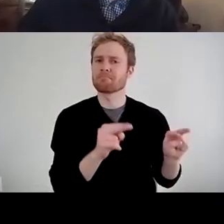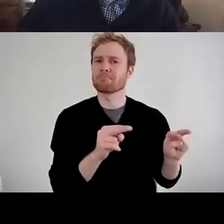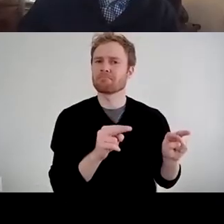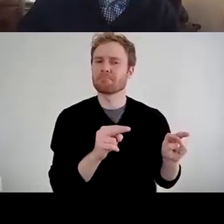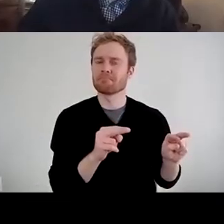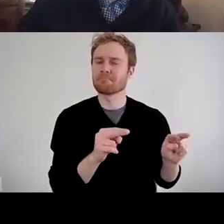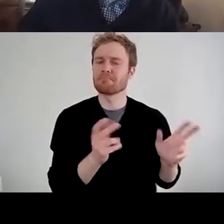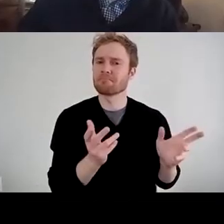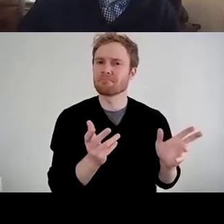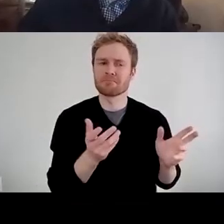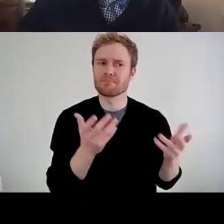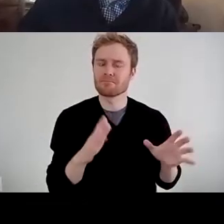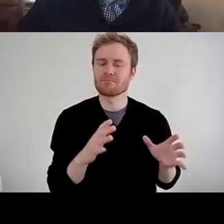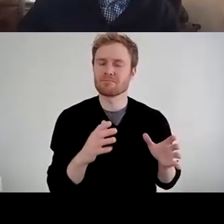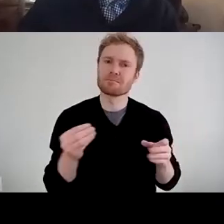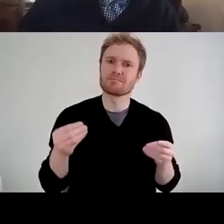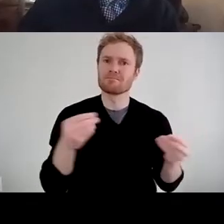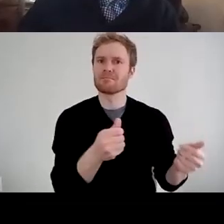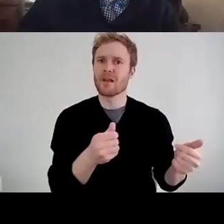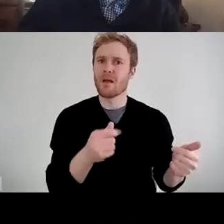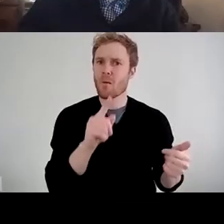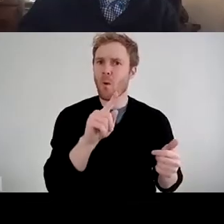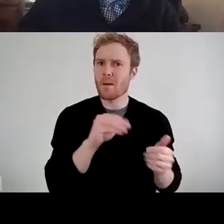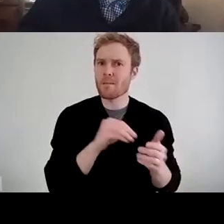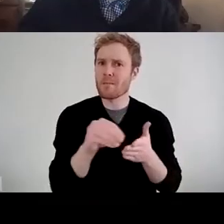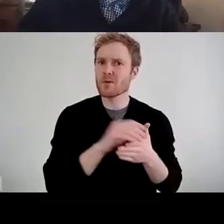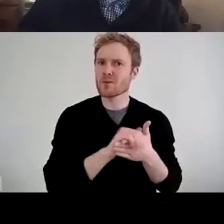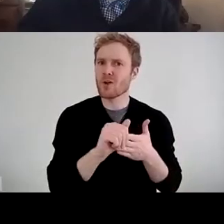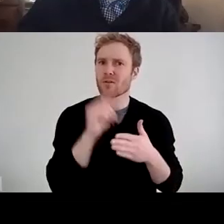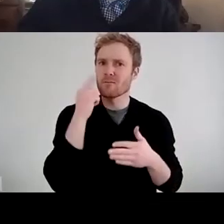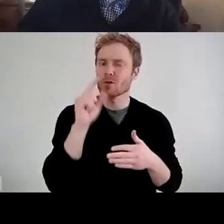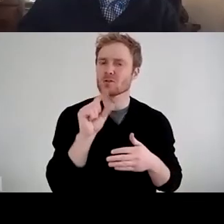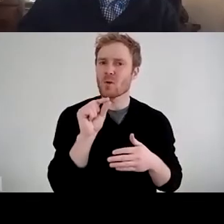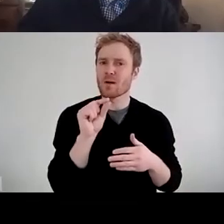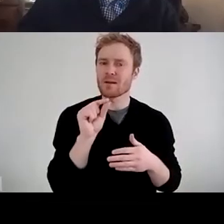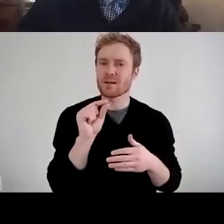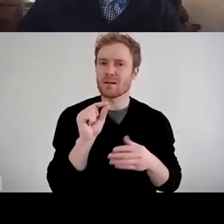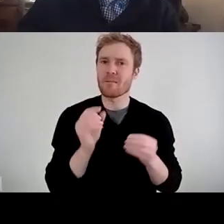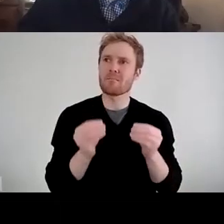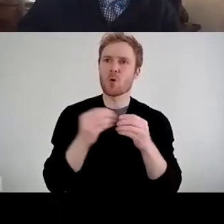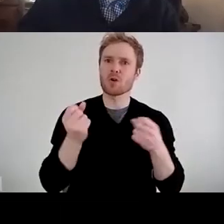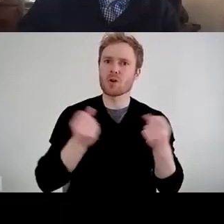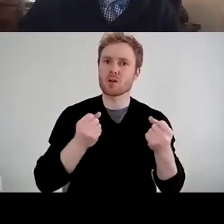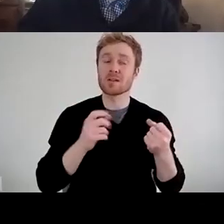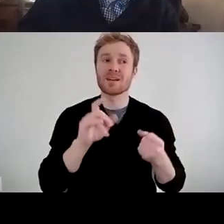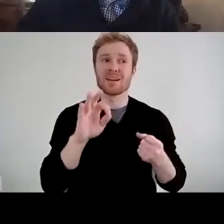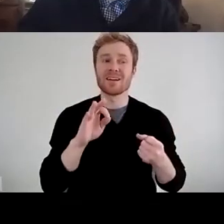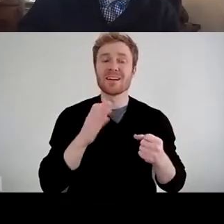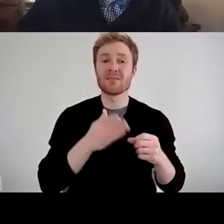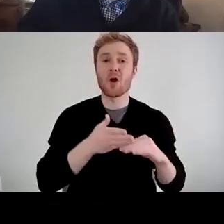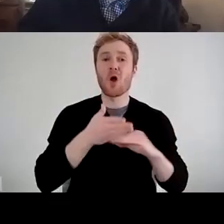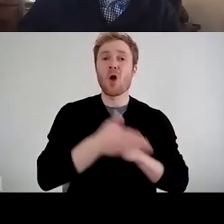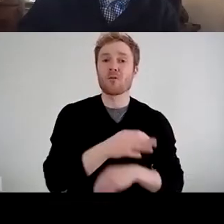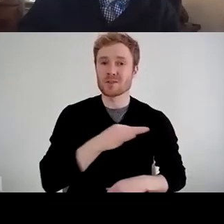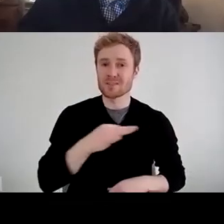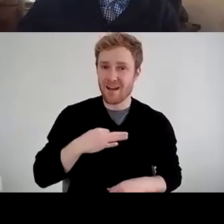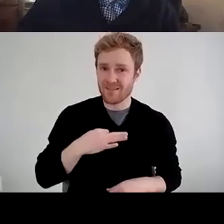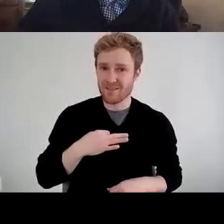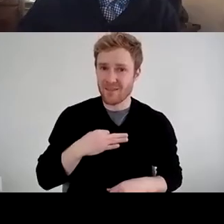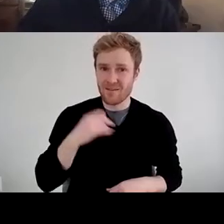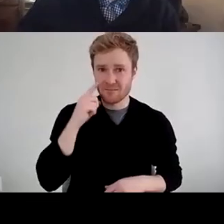and that we only budgeted in 2020 for 900 officers. And so that is, again, one of these kinds of